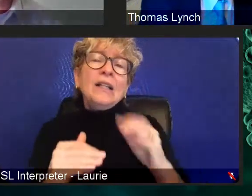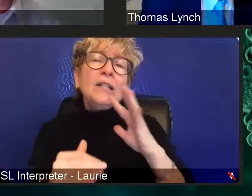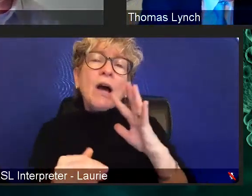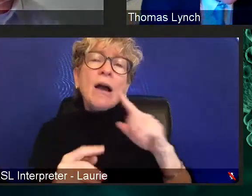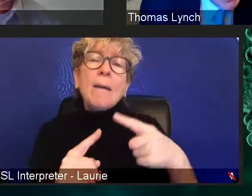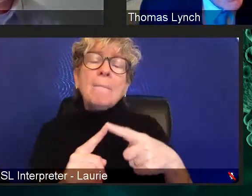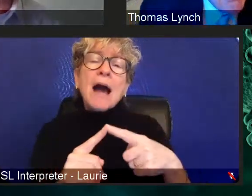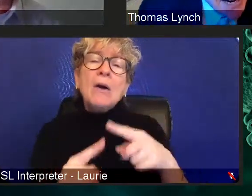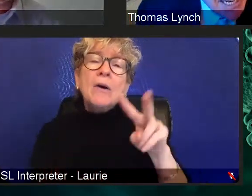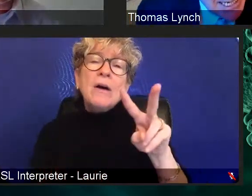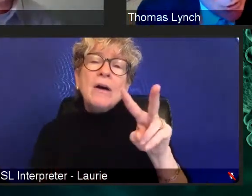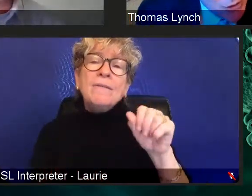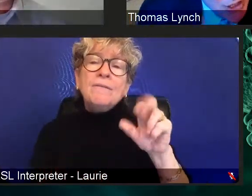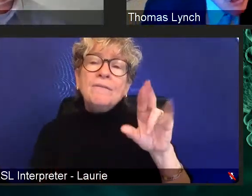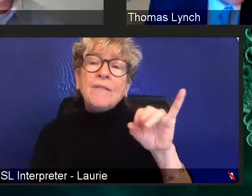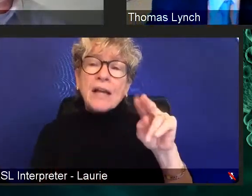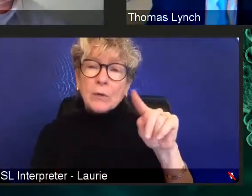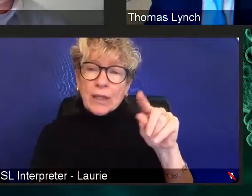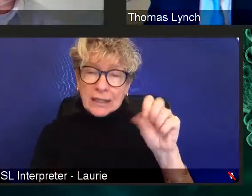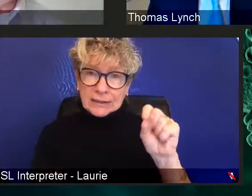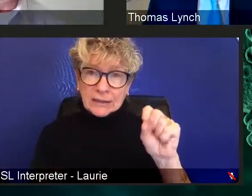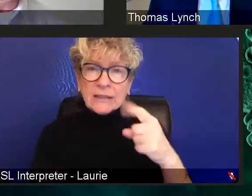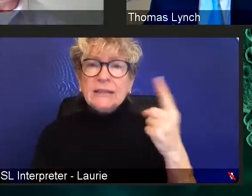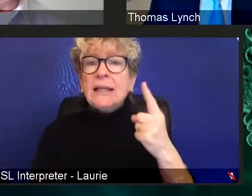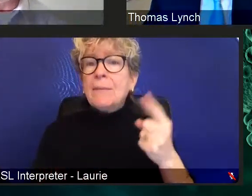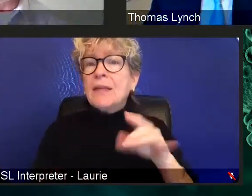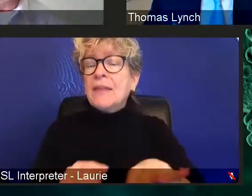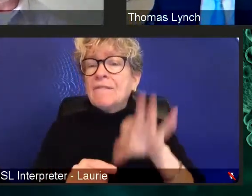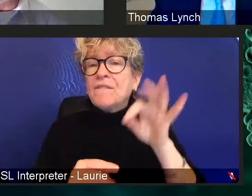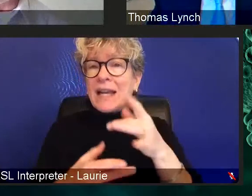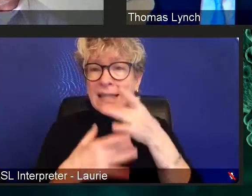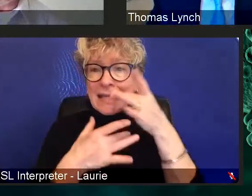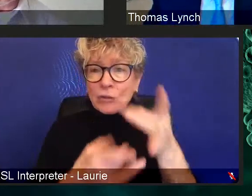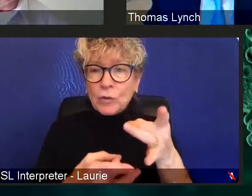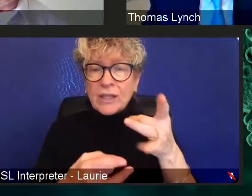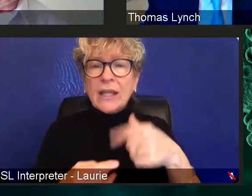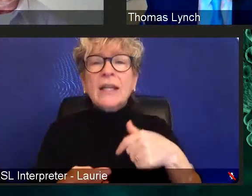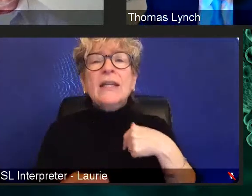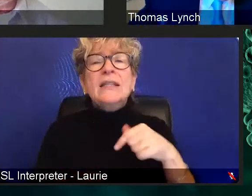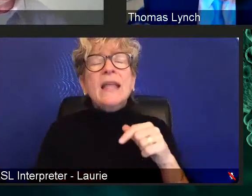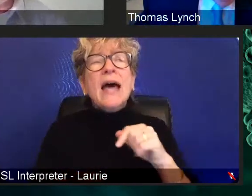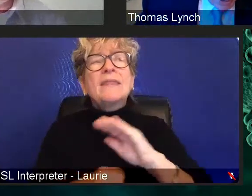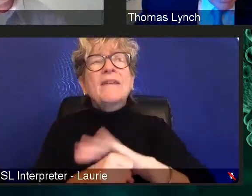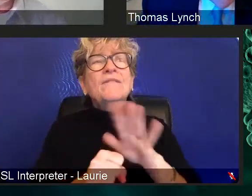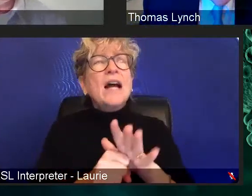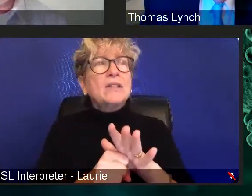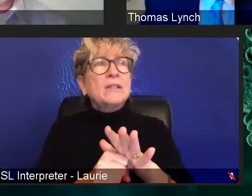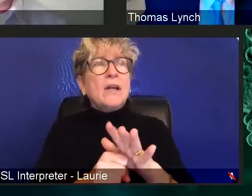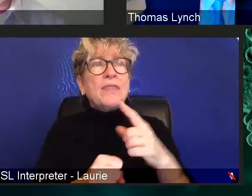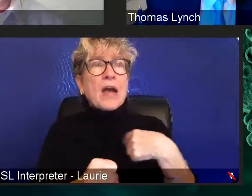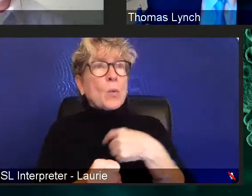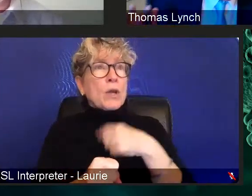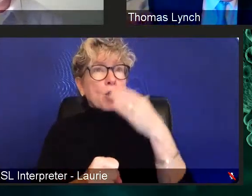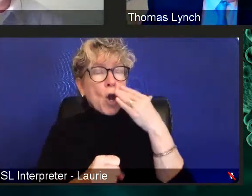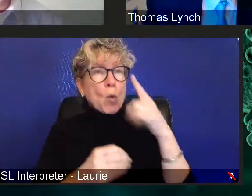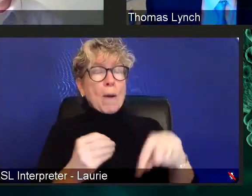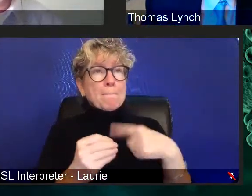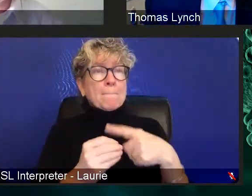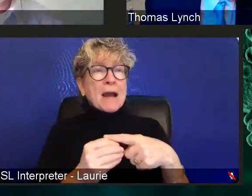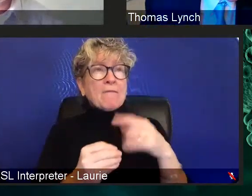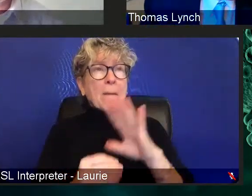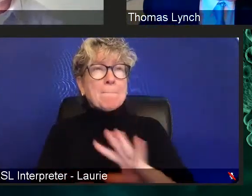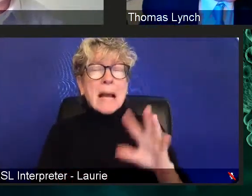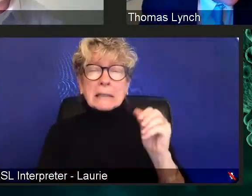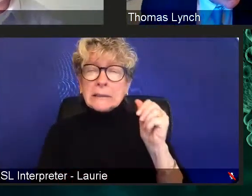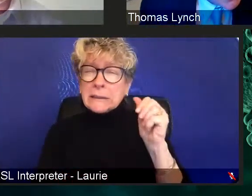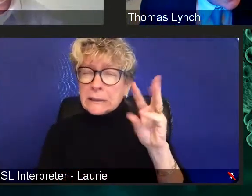world now. The thing I find interesting, Jim, is that the virus has been with us that we know of for about